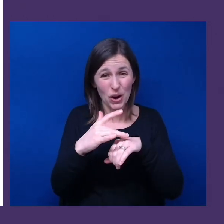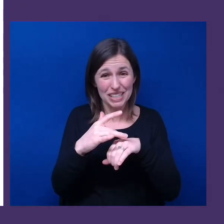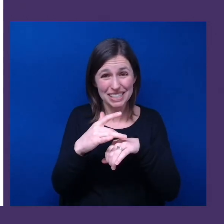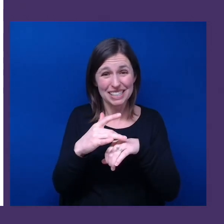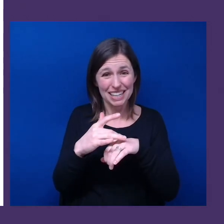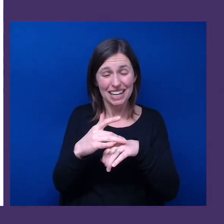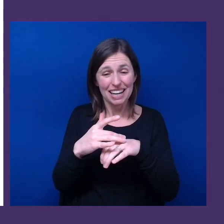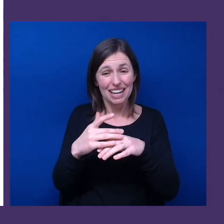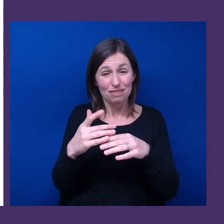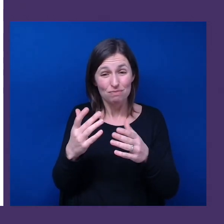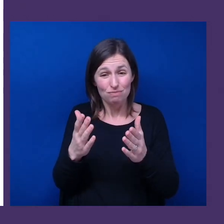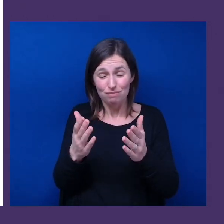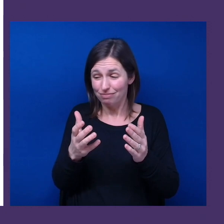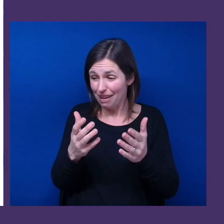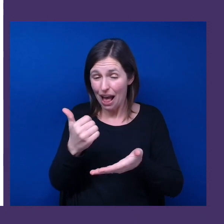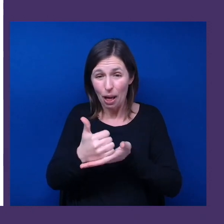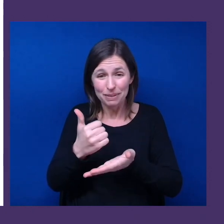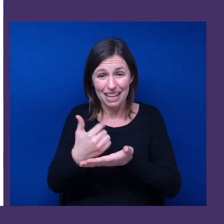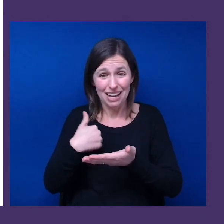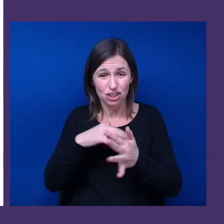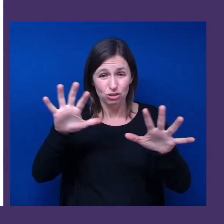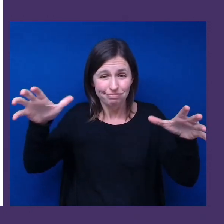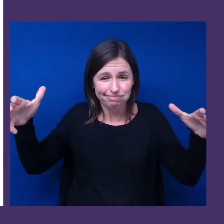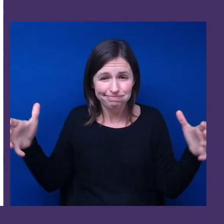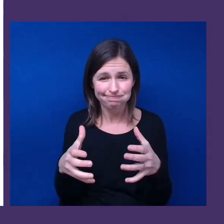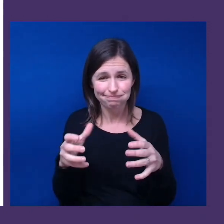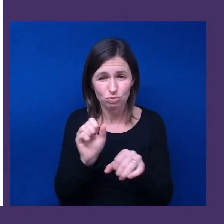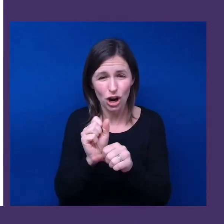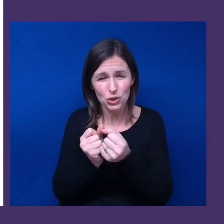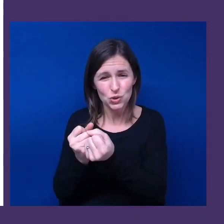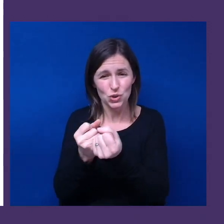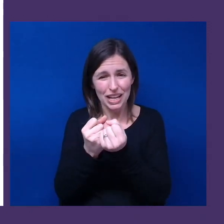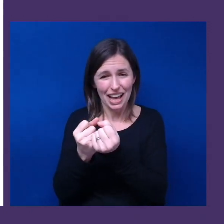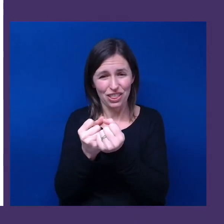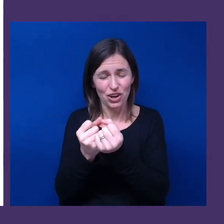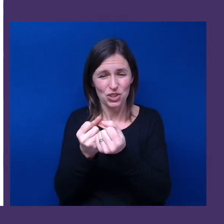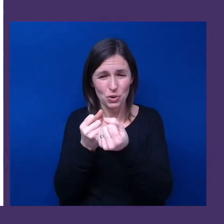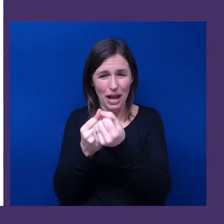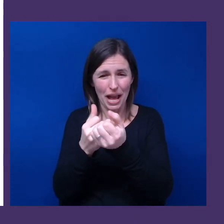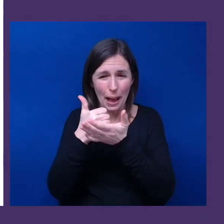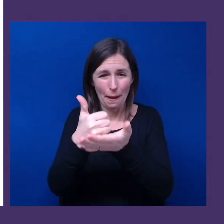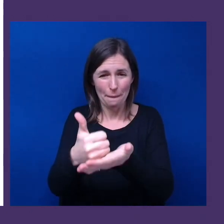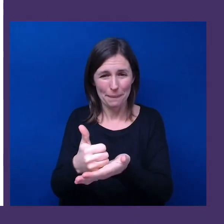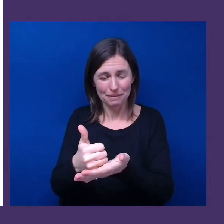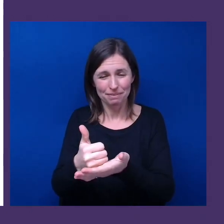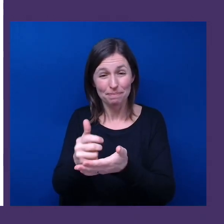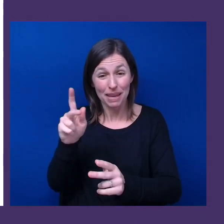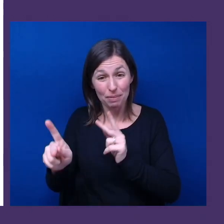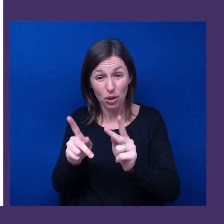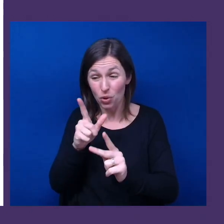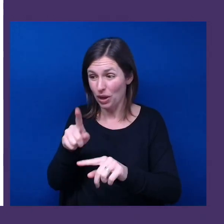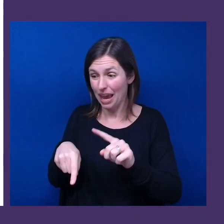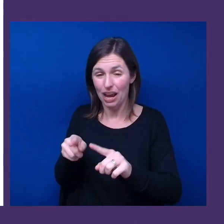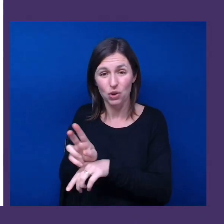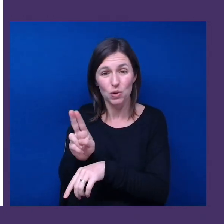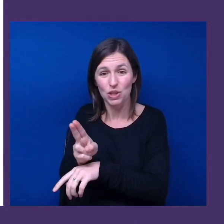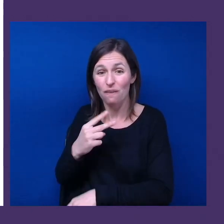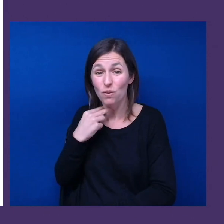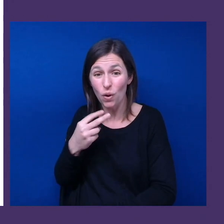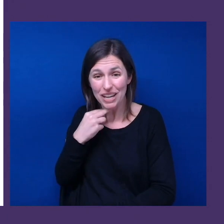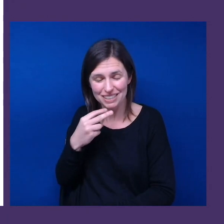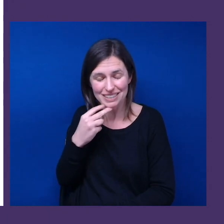with disabilities. The Speech Accessibility Project ensures people can be heard and get what they need when they use their own